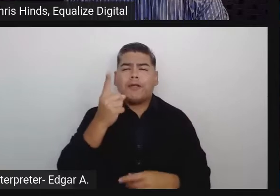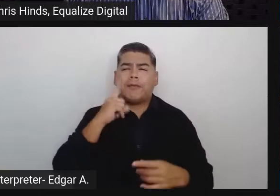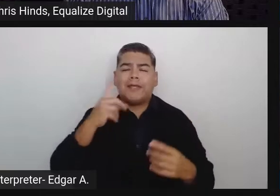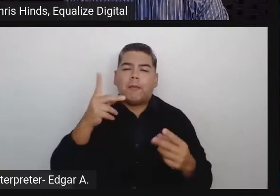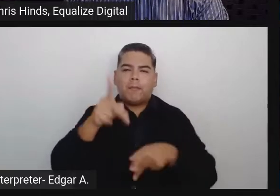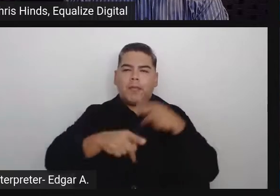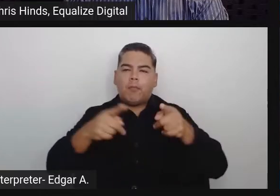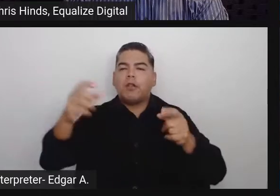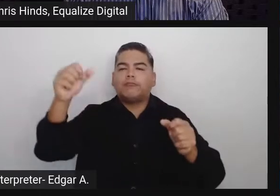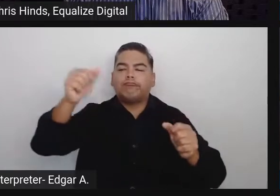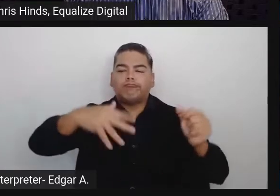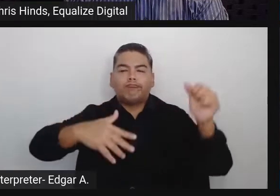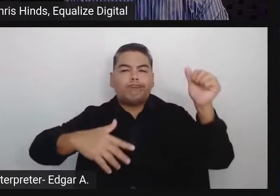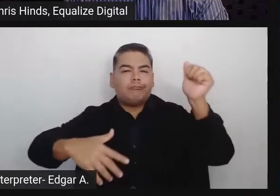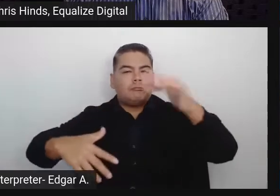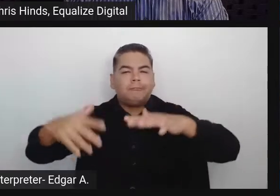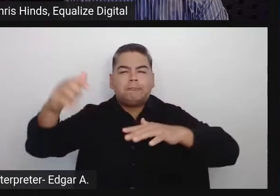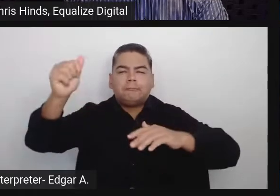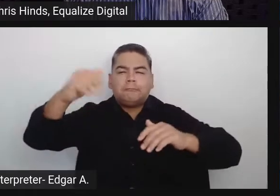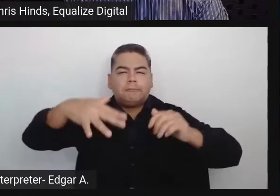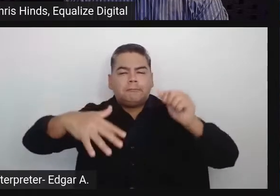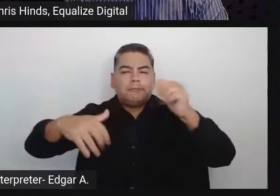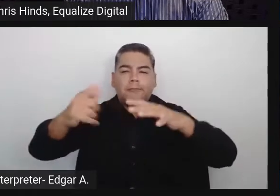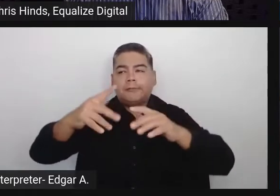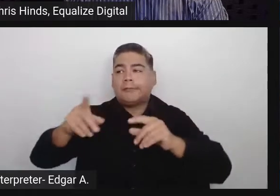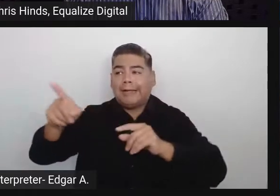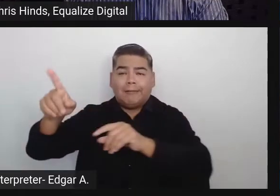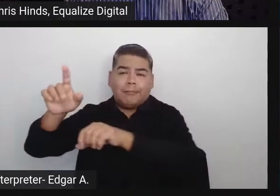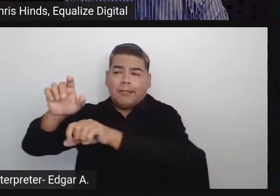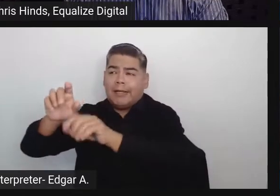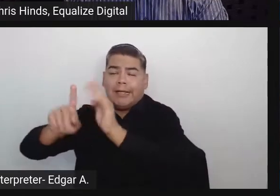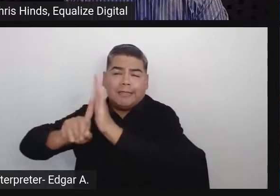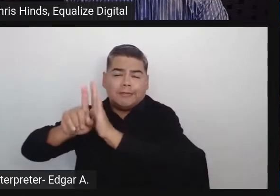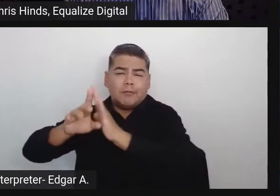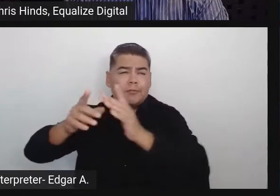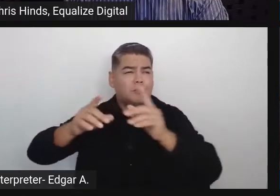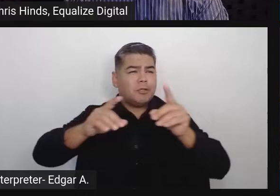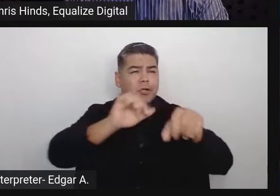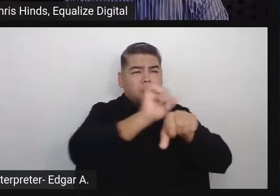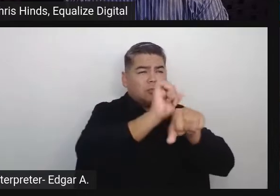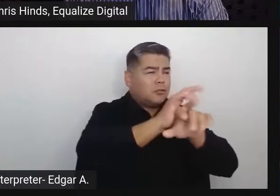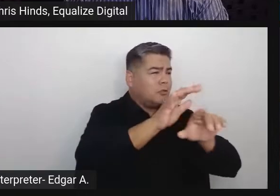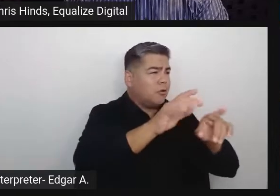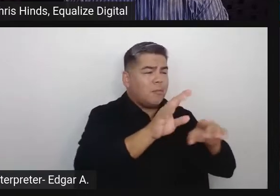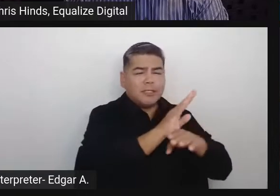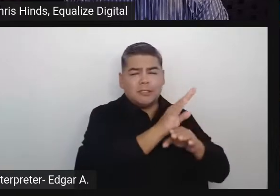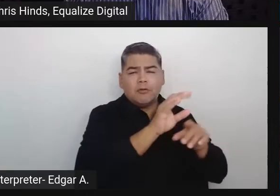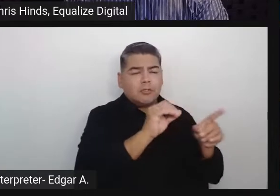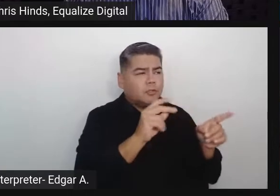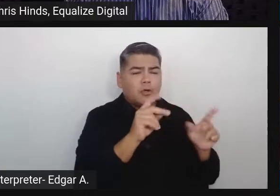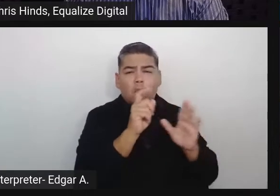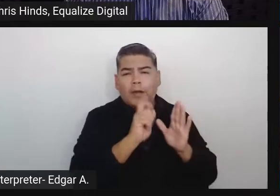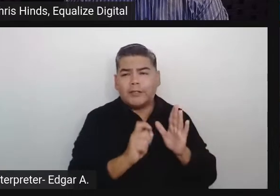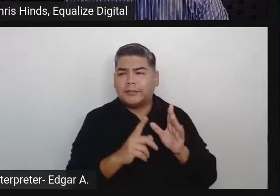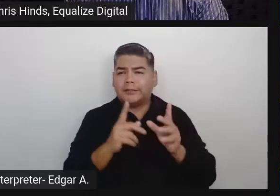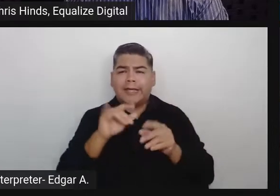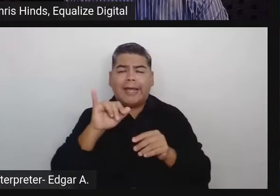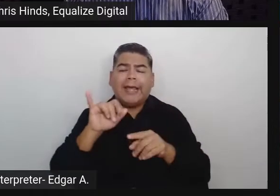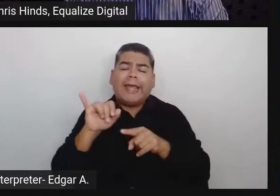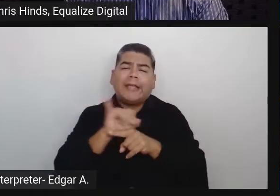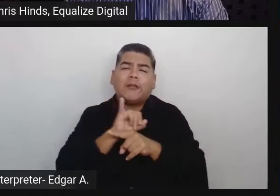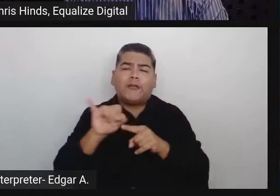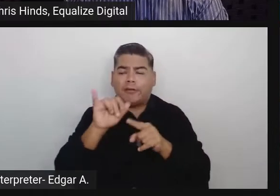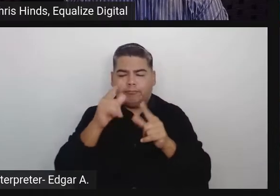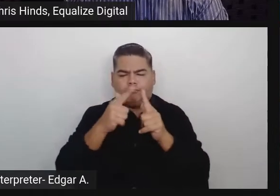right? Between independent contractors, employees, business owners, designers, developers, writers, interns, etc.